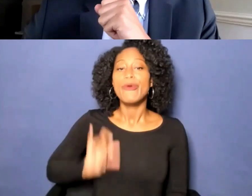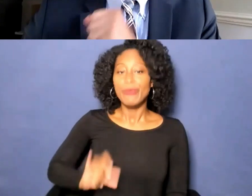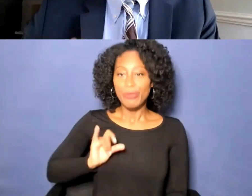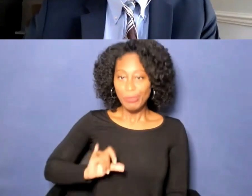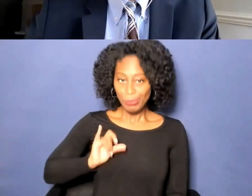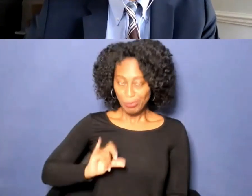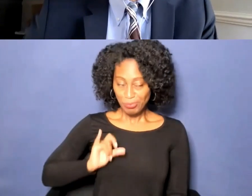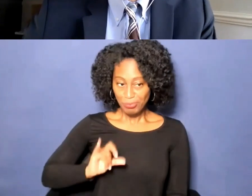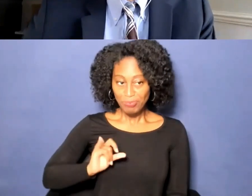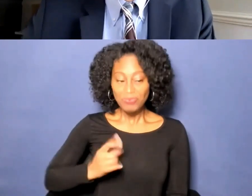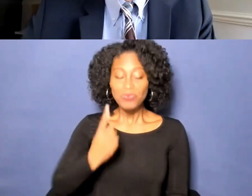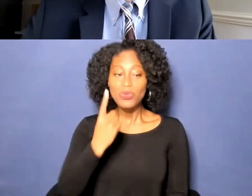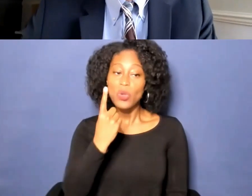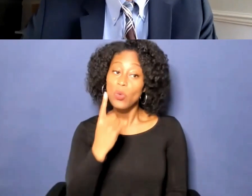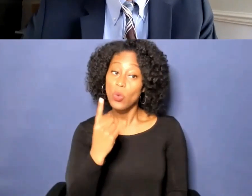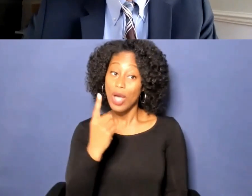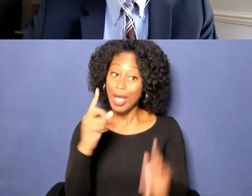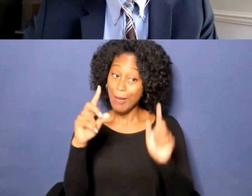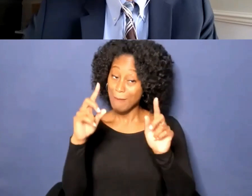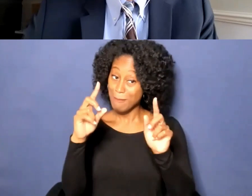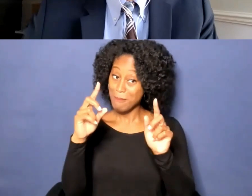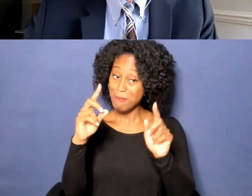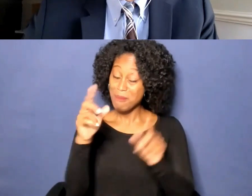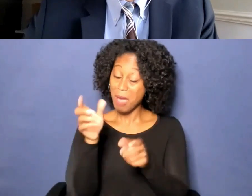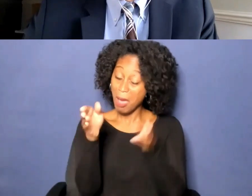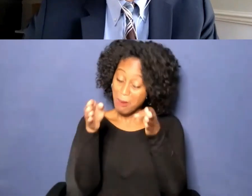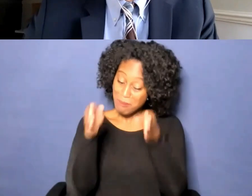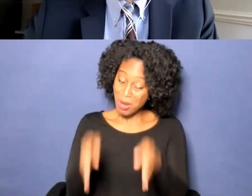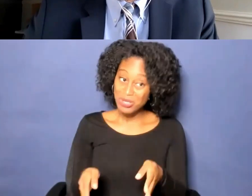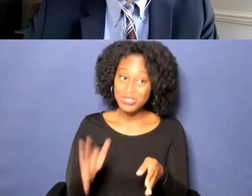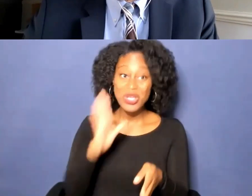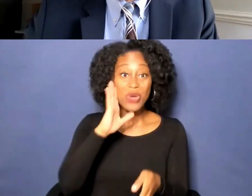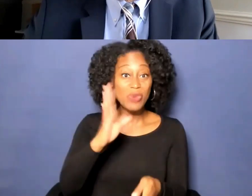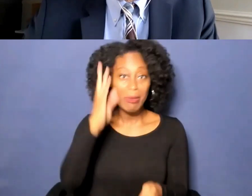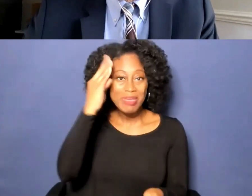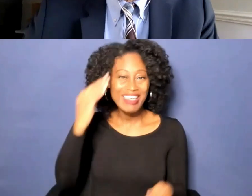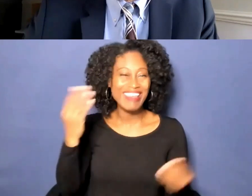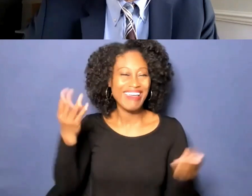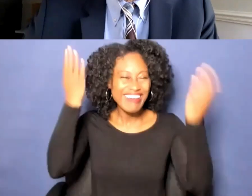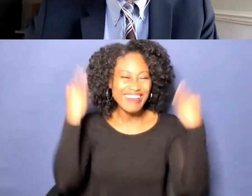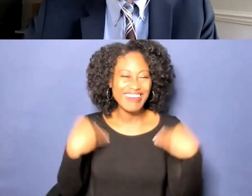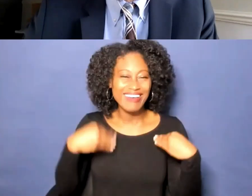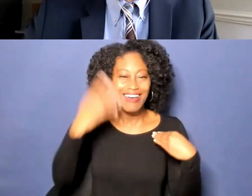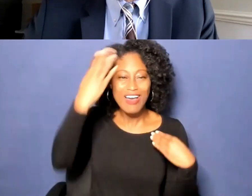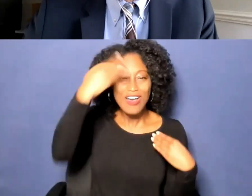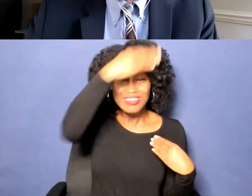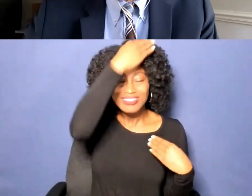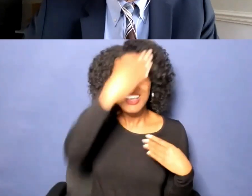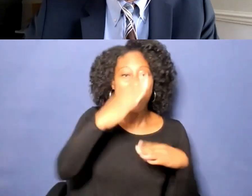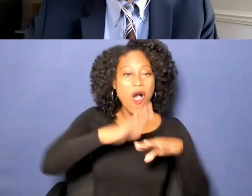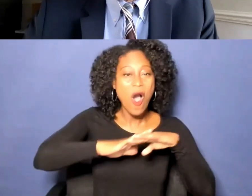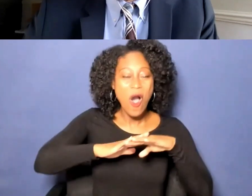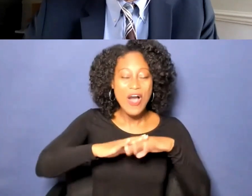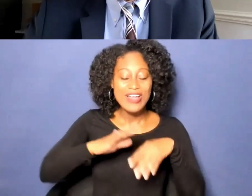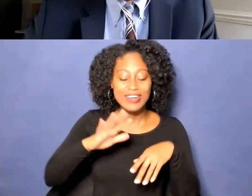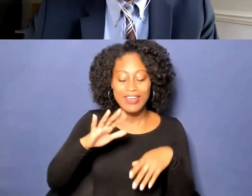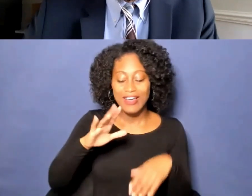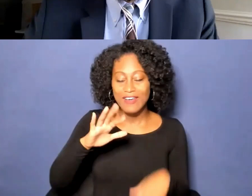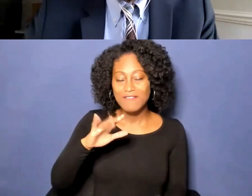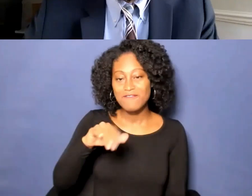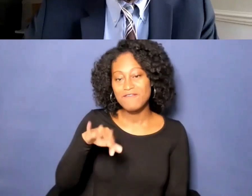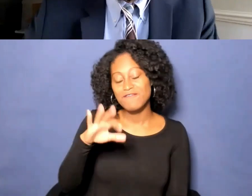one person who is getting hooded on Friday, for example, Christopher